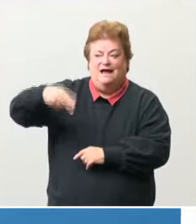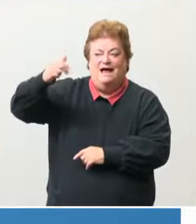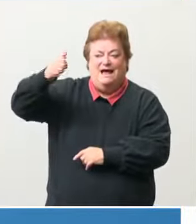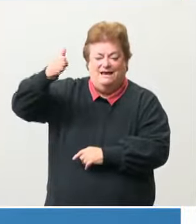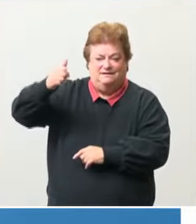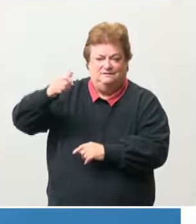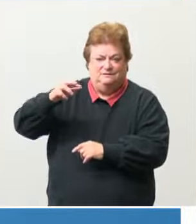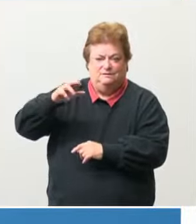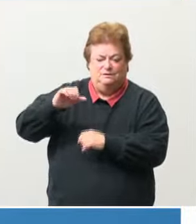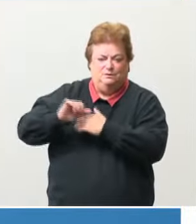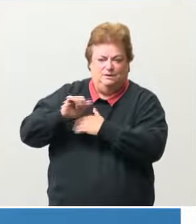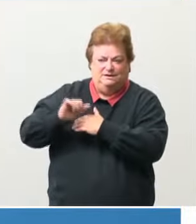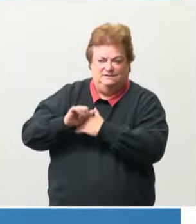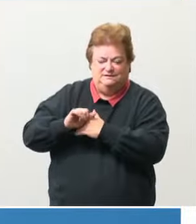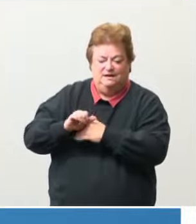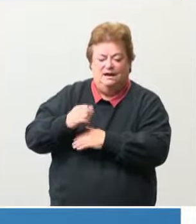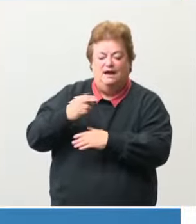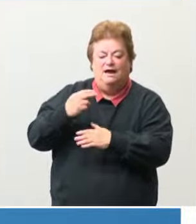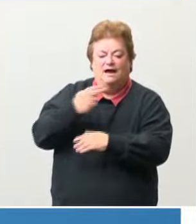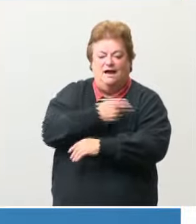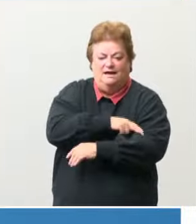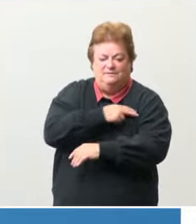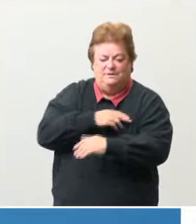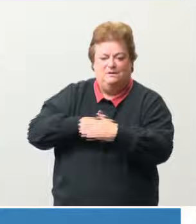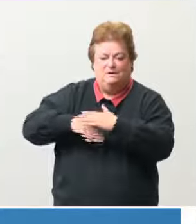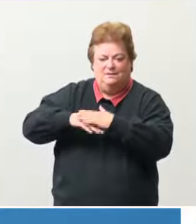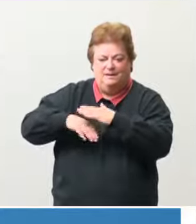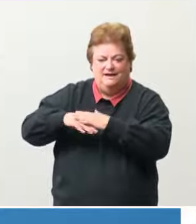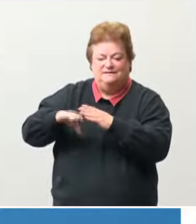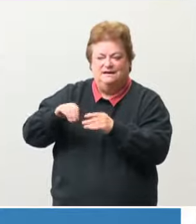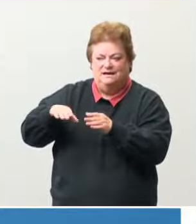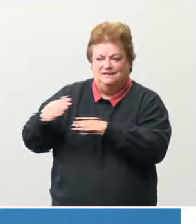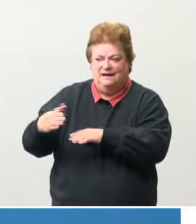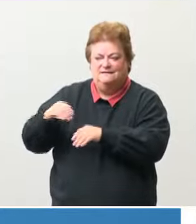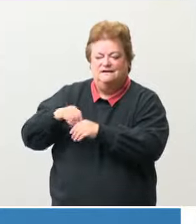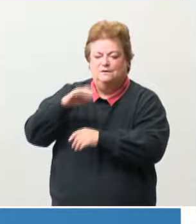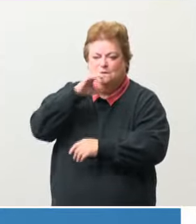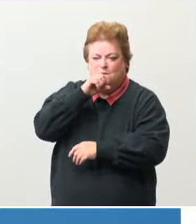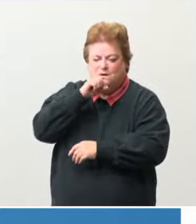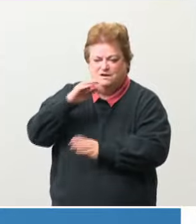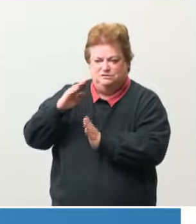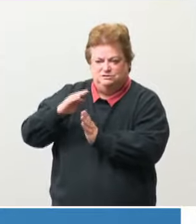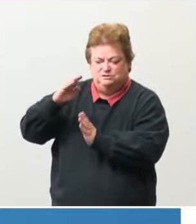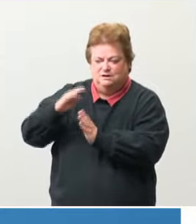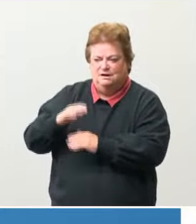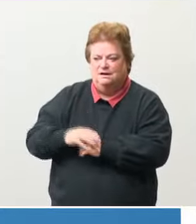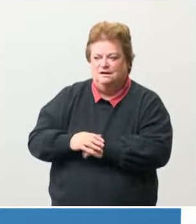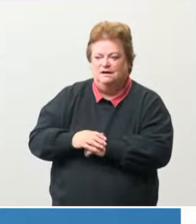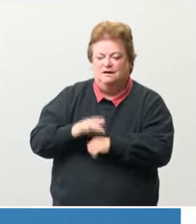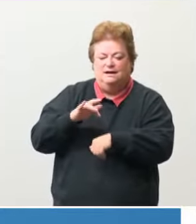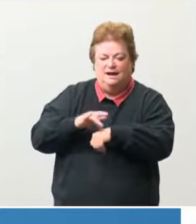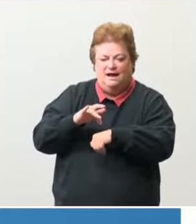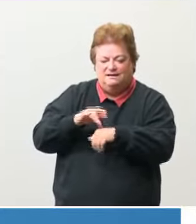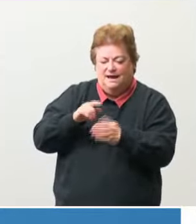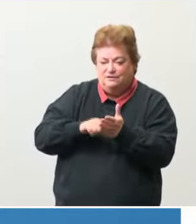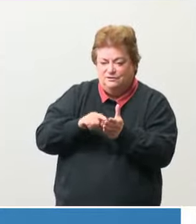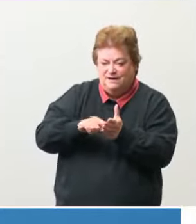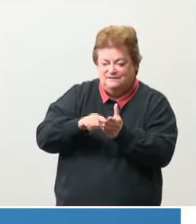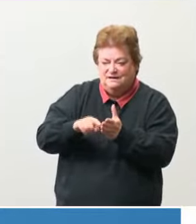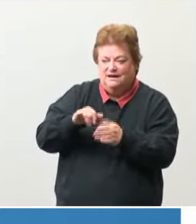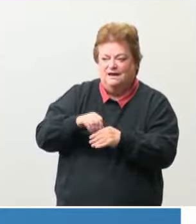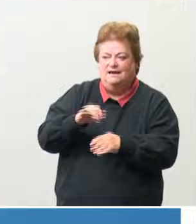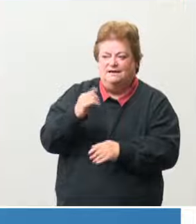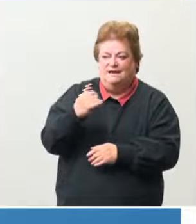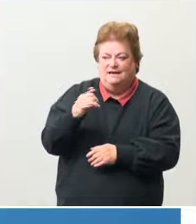red category. Hospital capacity and deaths remain in the orange category. Contact tracing is in the